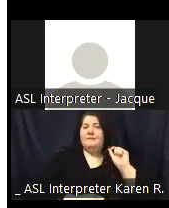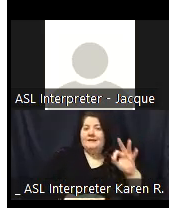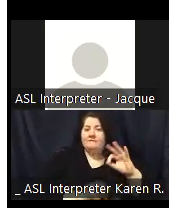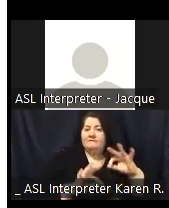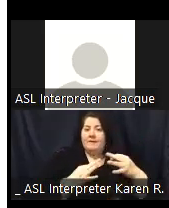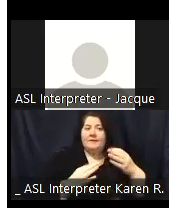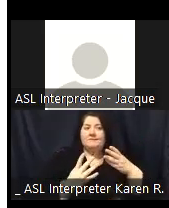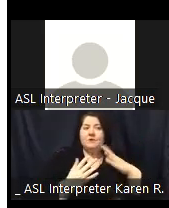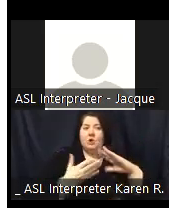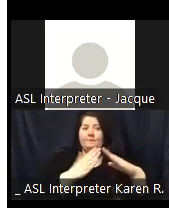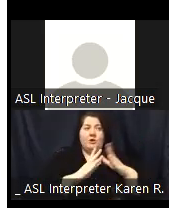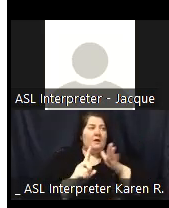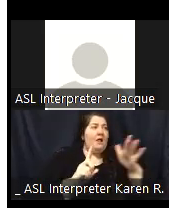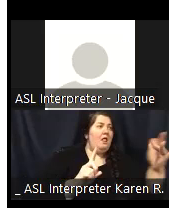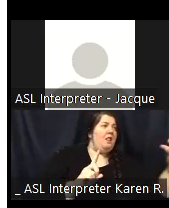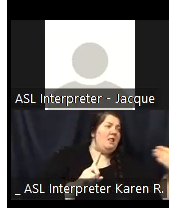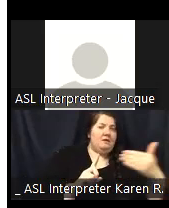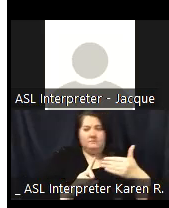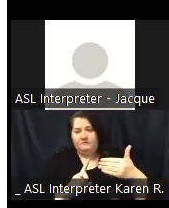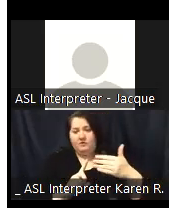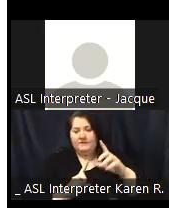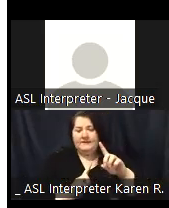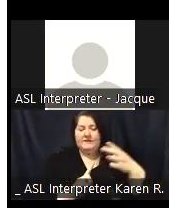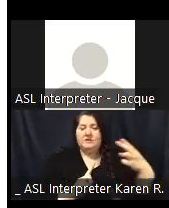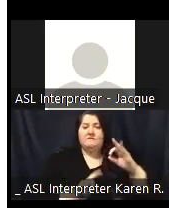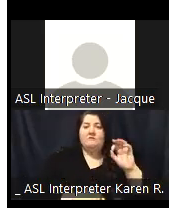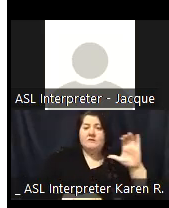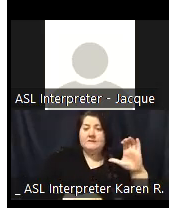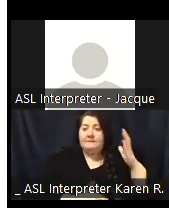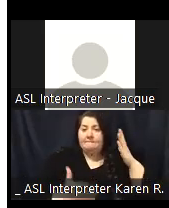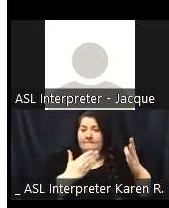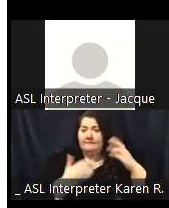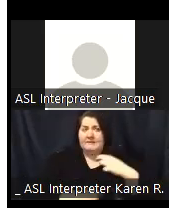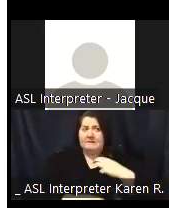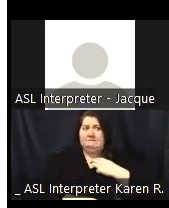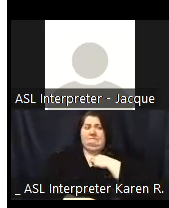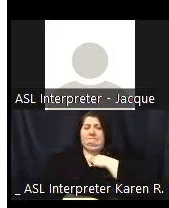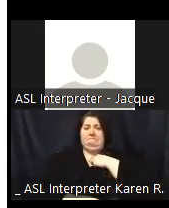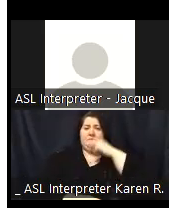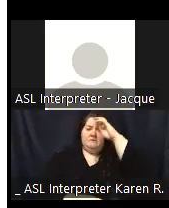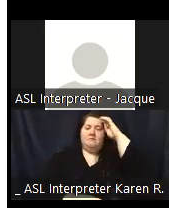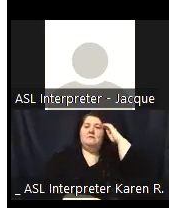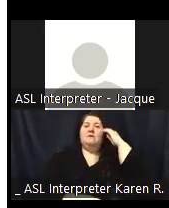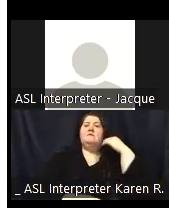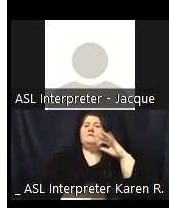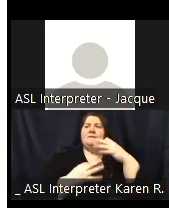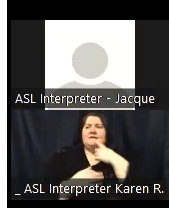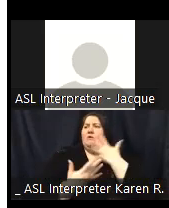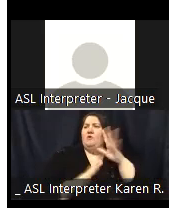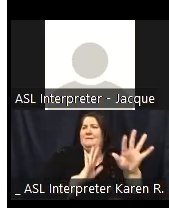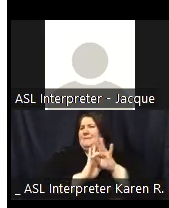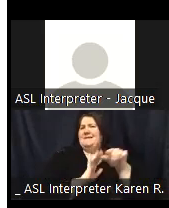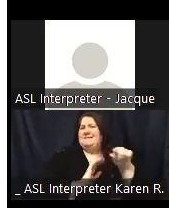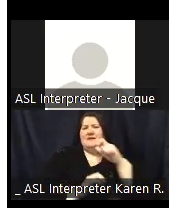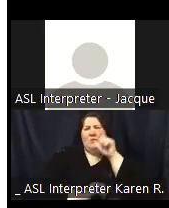the community route, and then for the DHH FRC, just thinking they may be stumped. If the family is saying, I've already chosen, I don't need